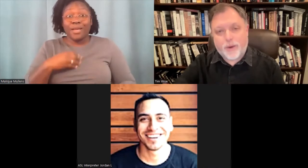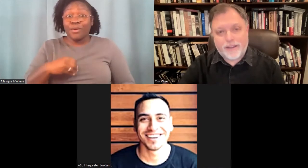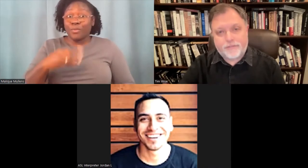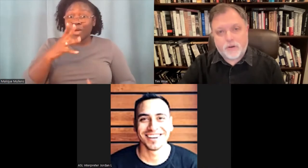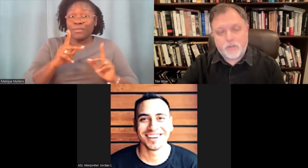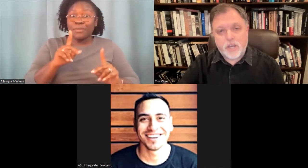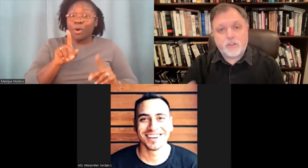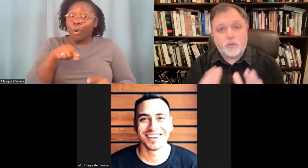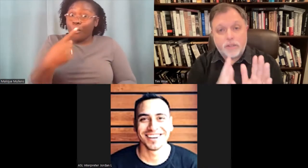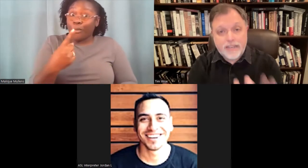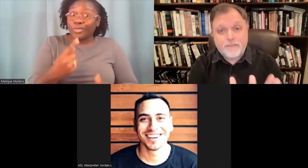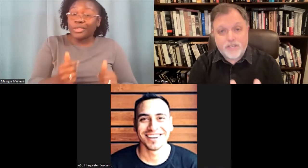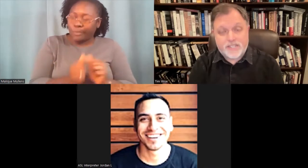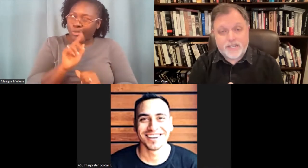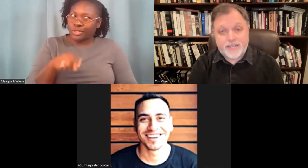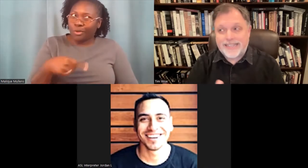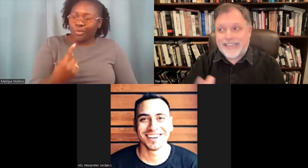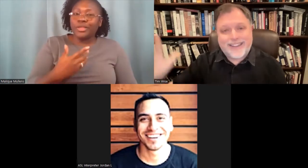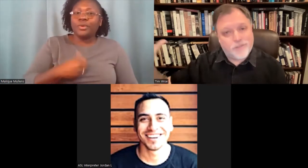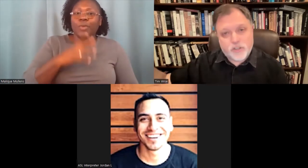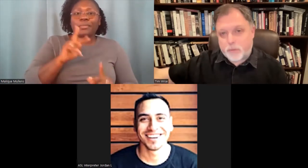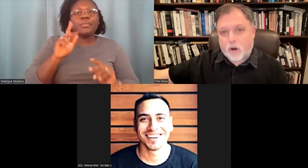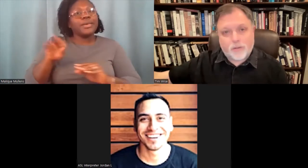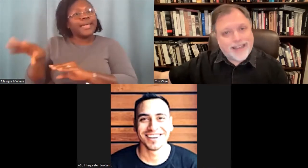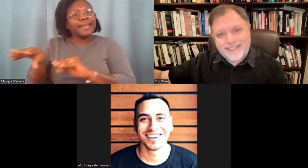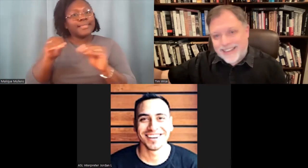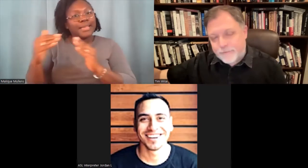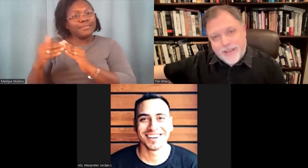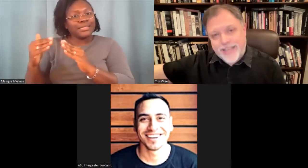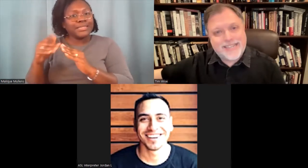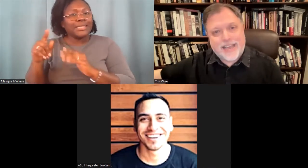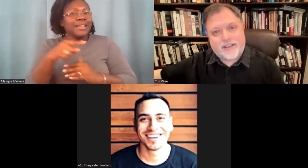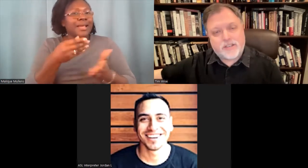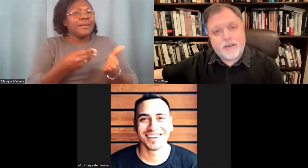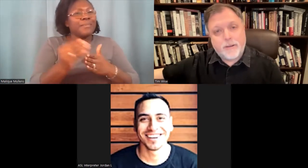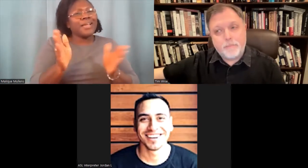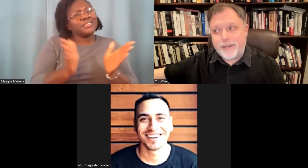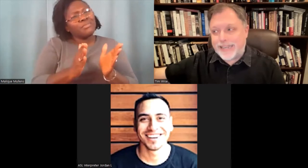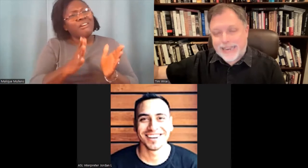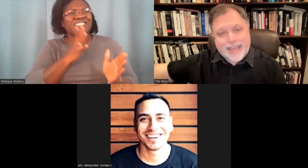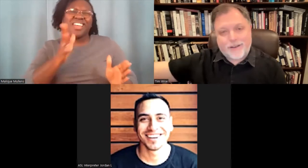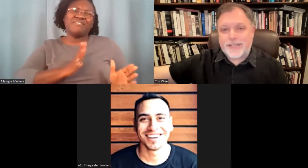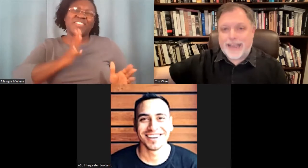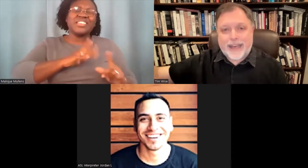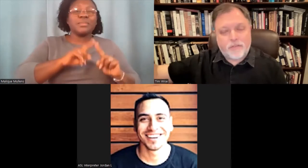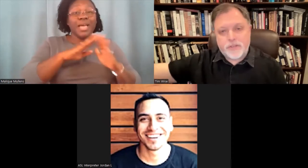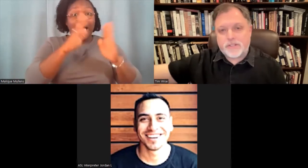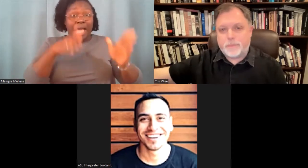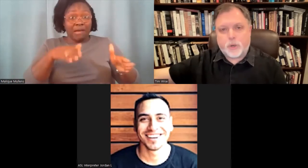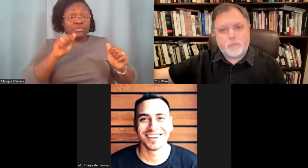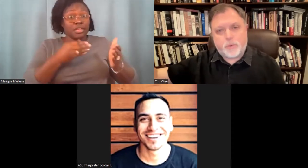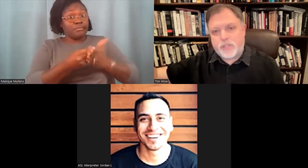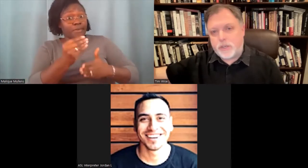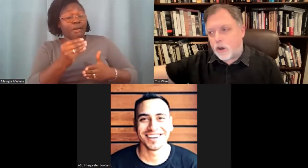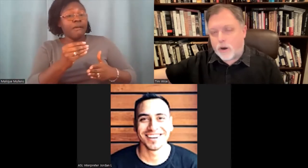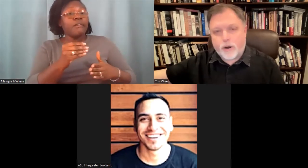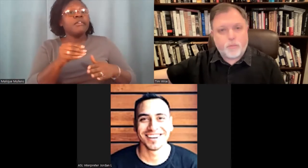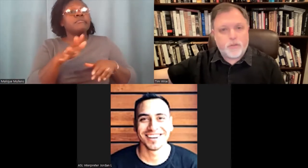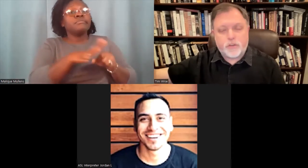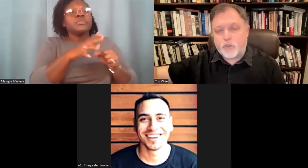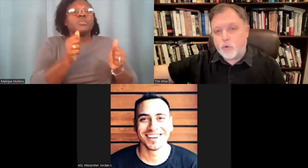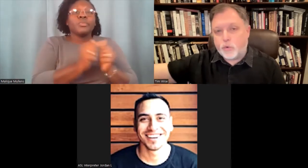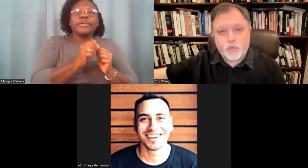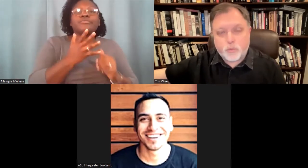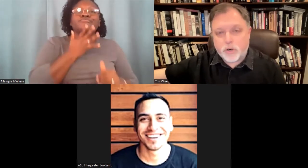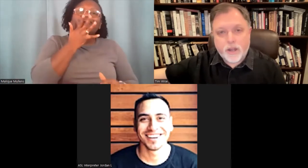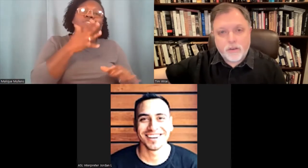exclusively white folks to leave the cities, get small, not fancy housing, but get housing out in the suburbs with a yard where